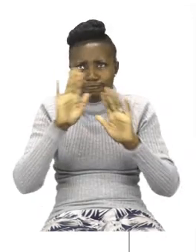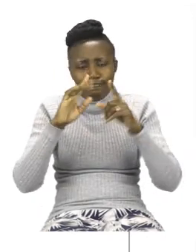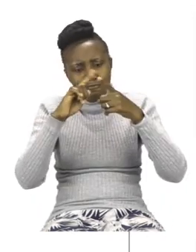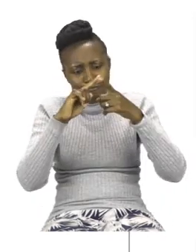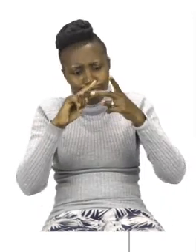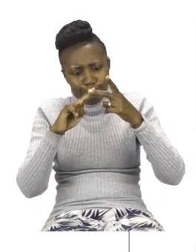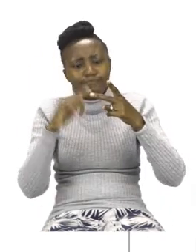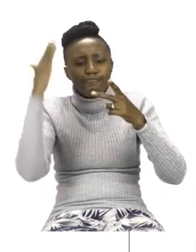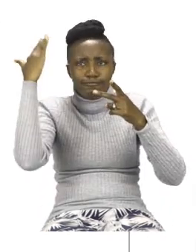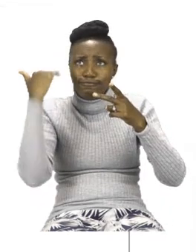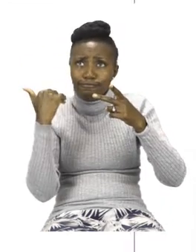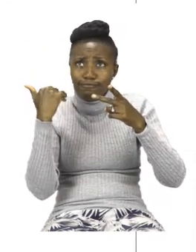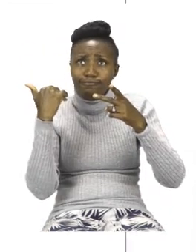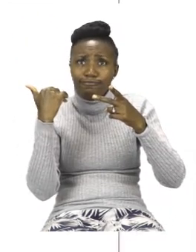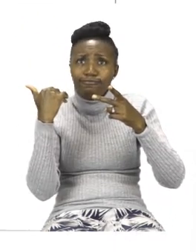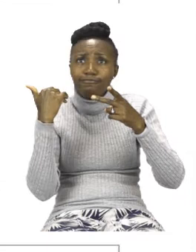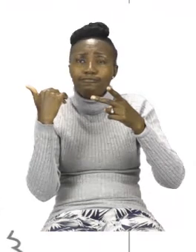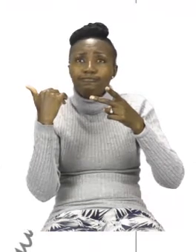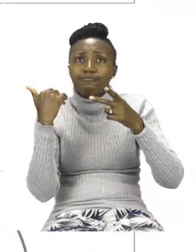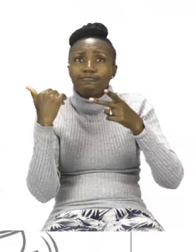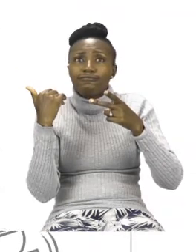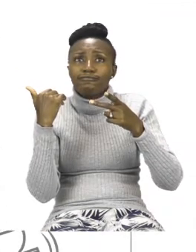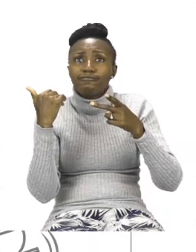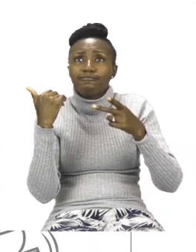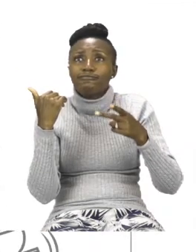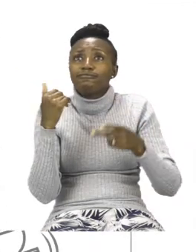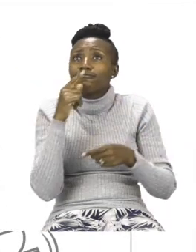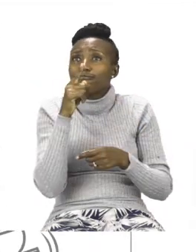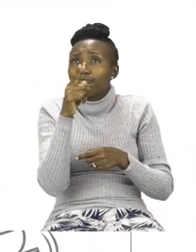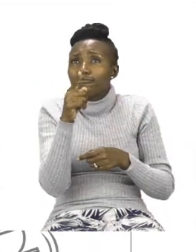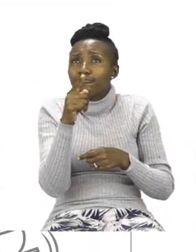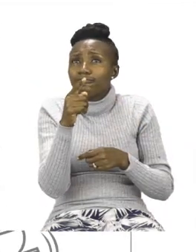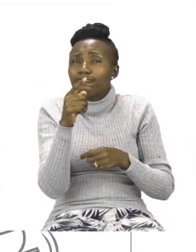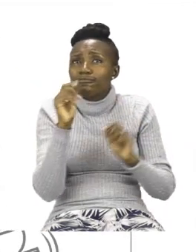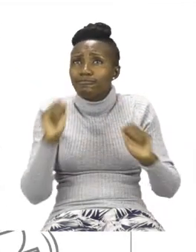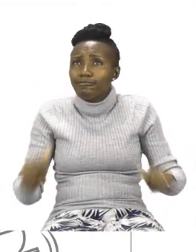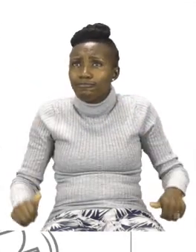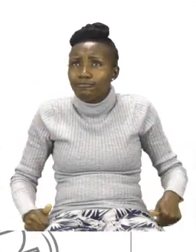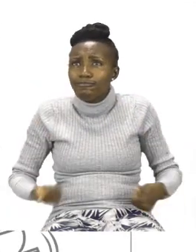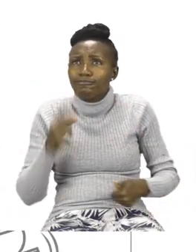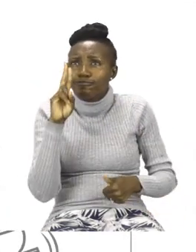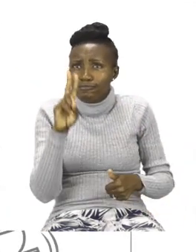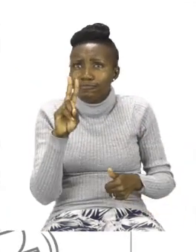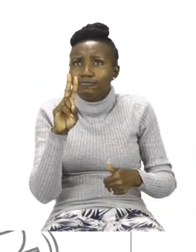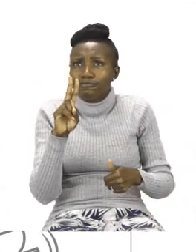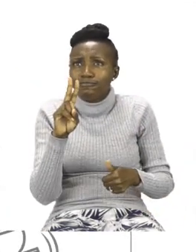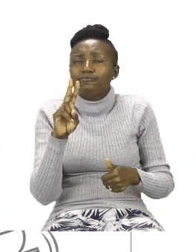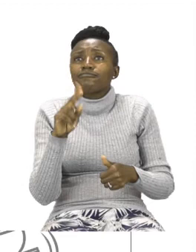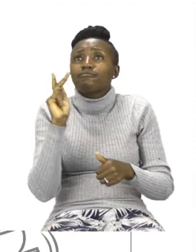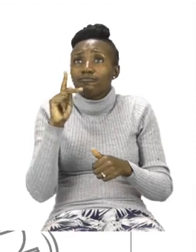of behaviors. The first one that you can see is of two boys and the second one as